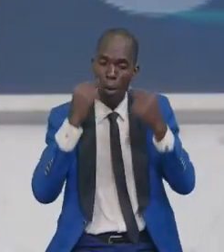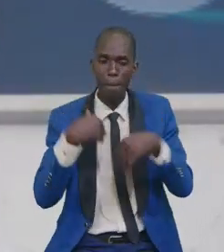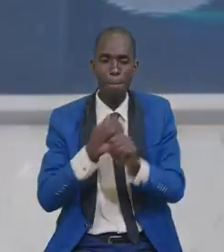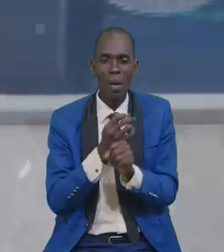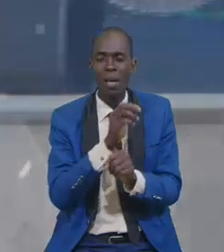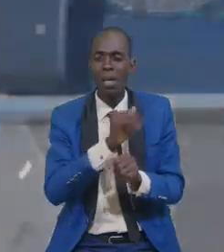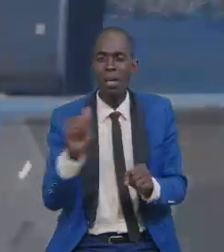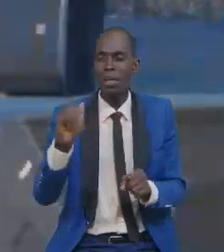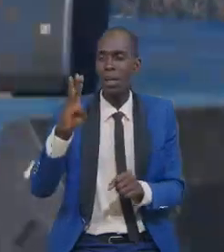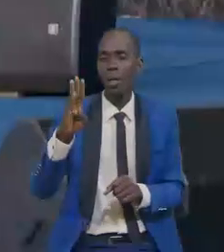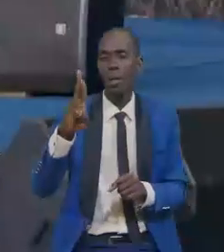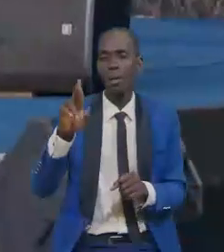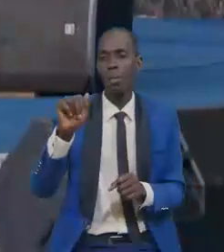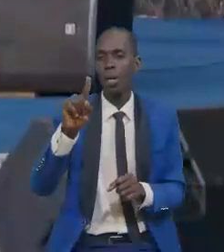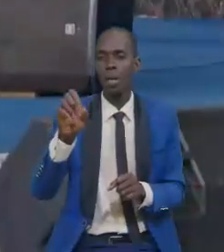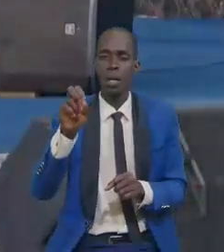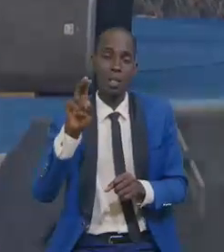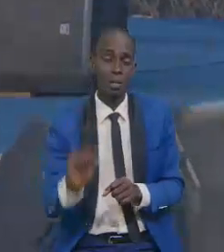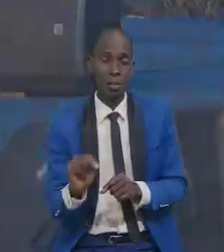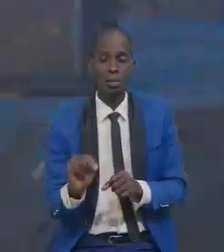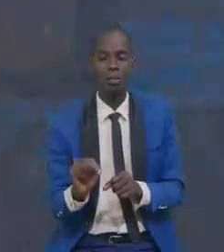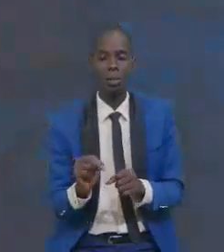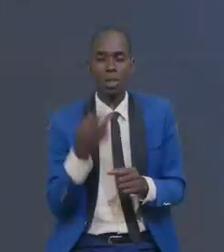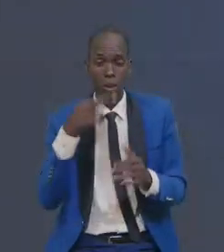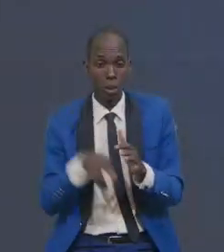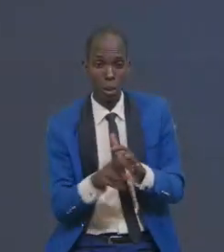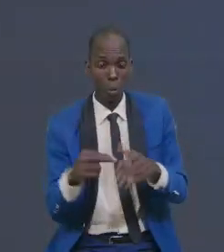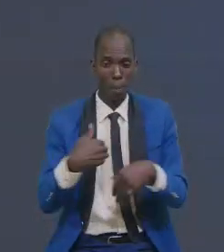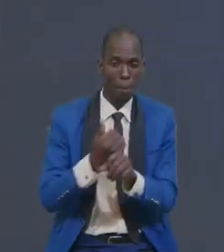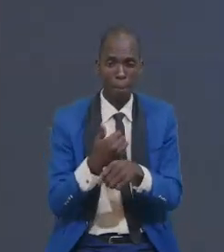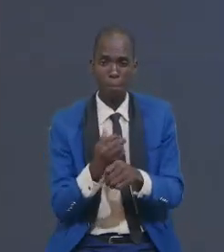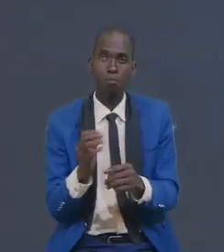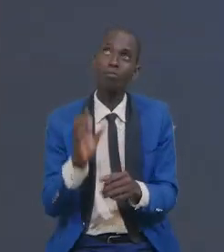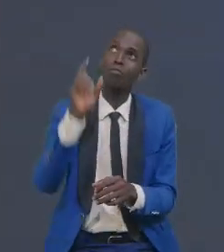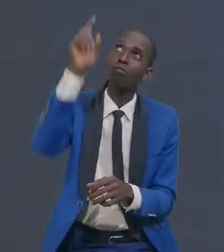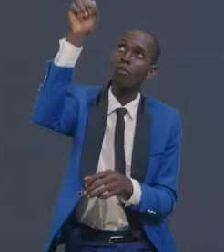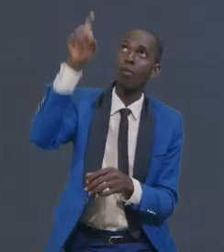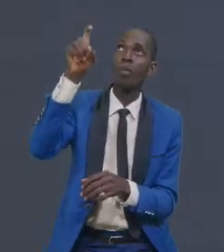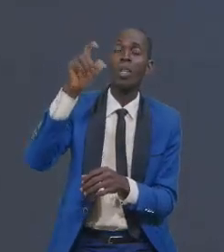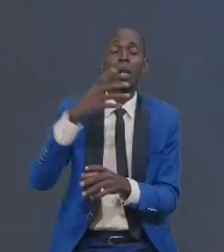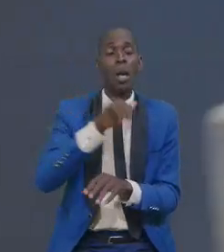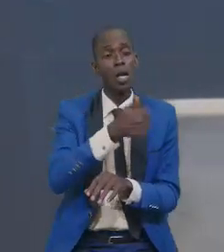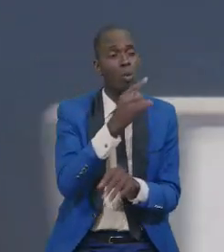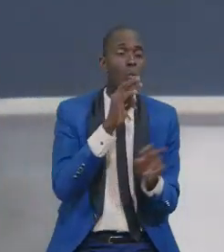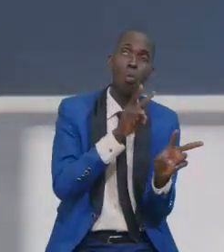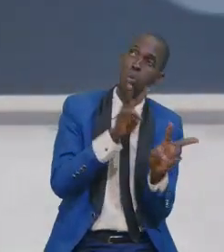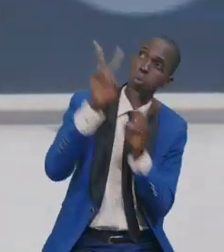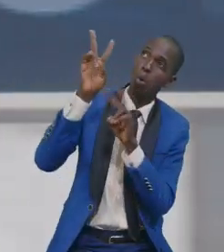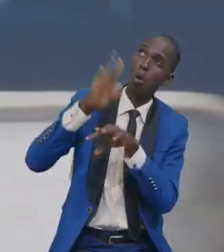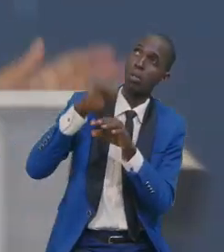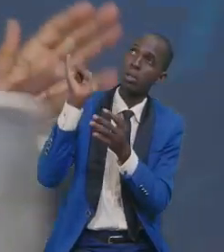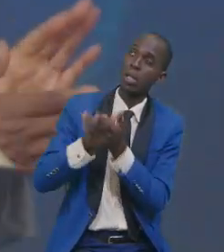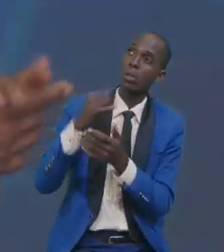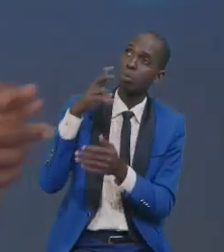that brazen serpent, I will forgive and I will heal. Look at John chapter 3 verse